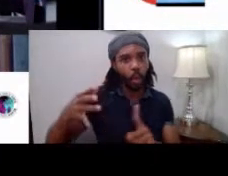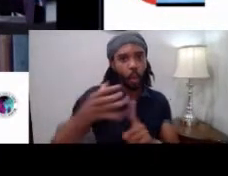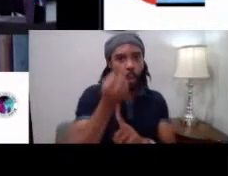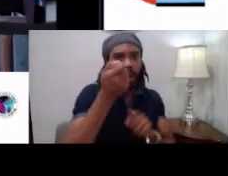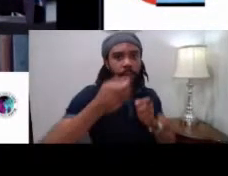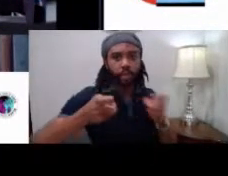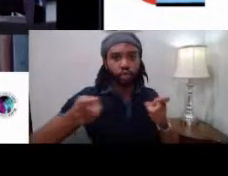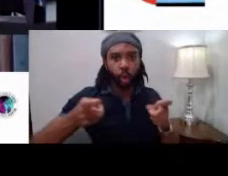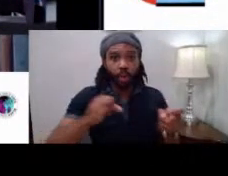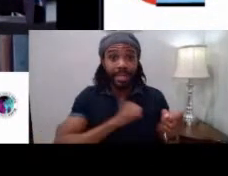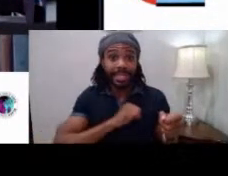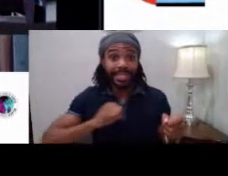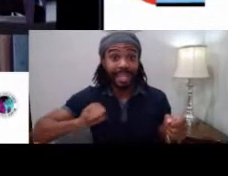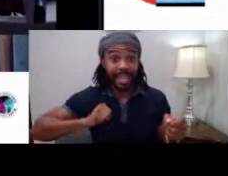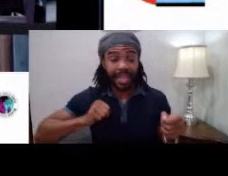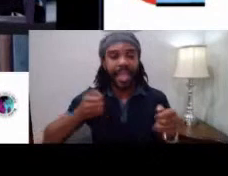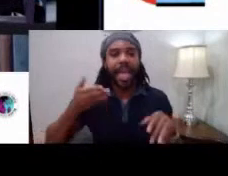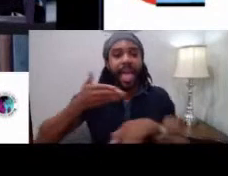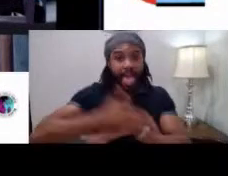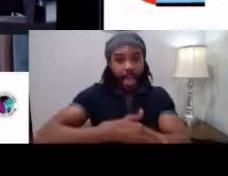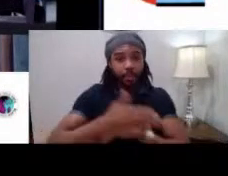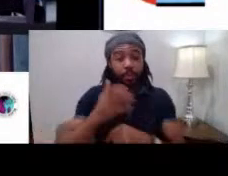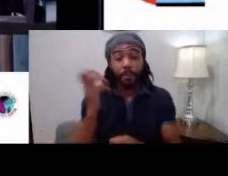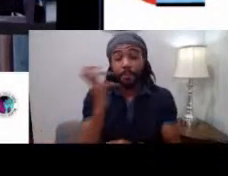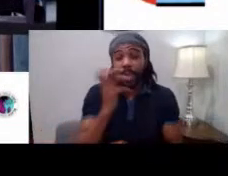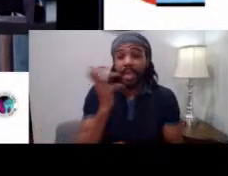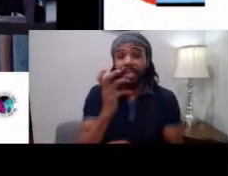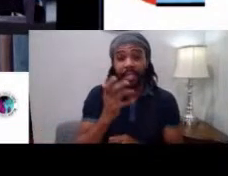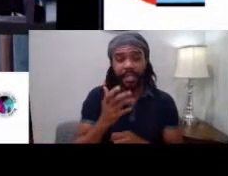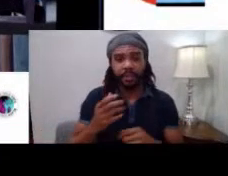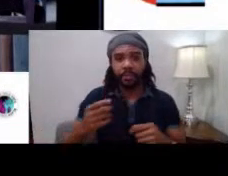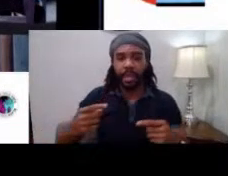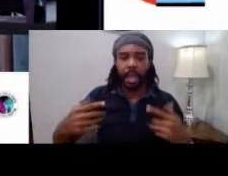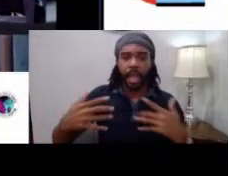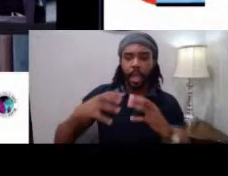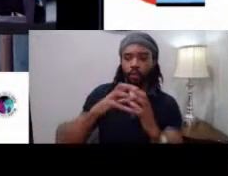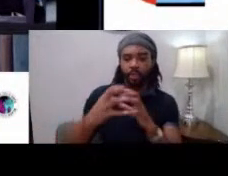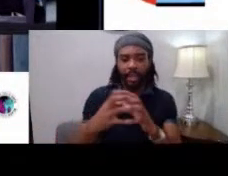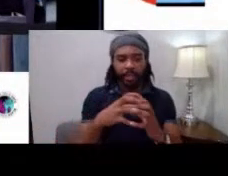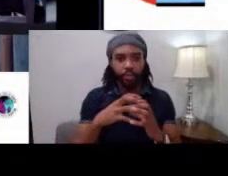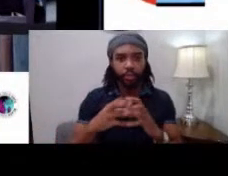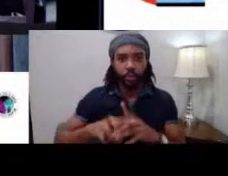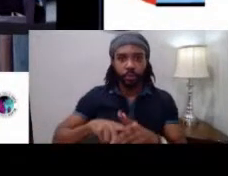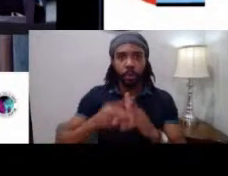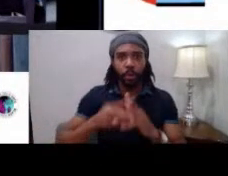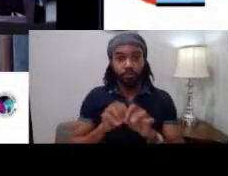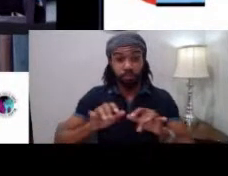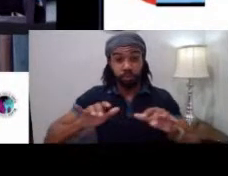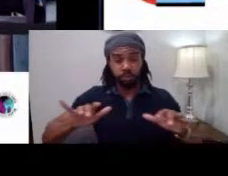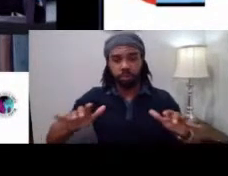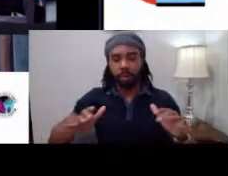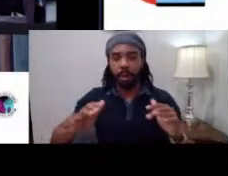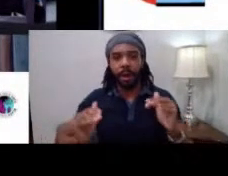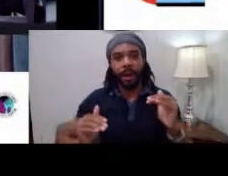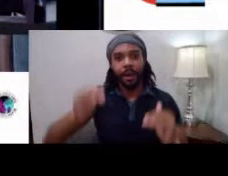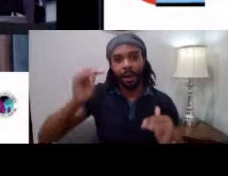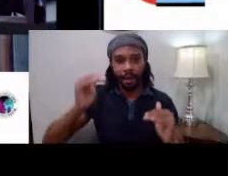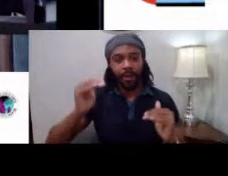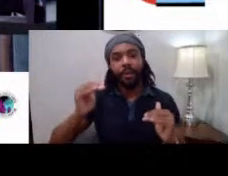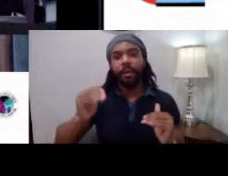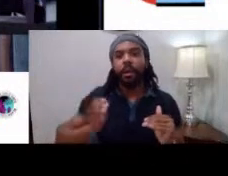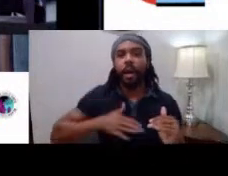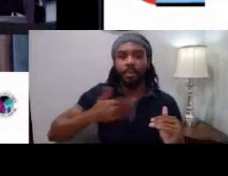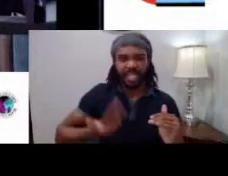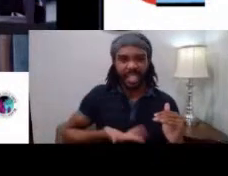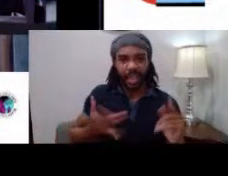Senate following an incredible intersectional activation that resulted in an upset win in Georgia. As